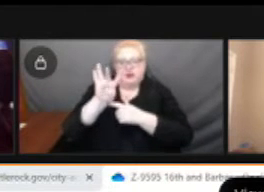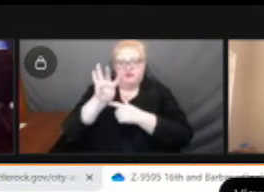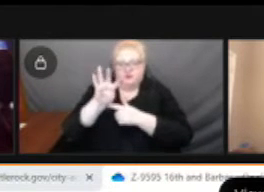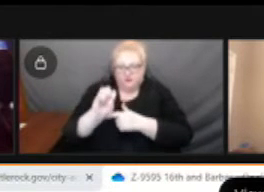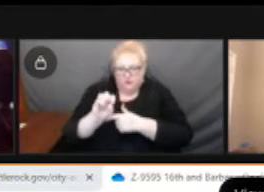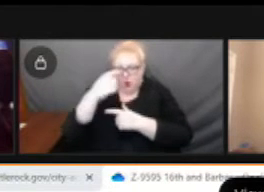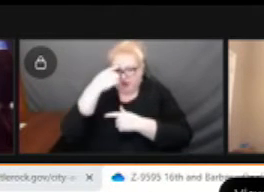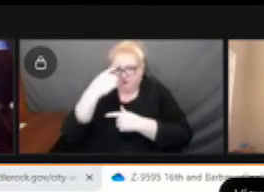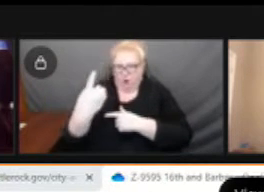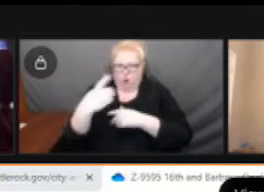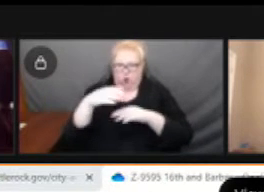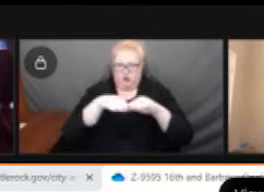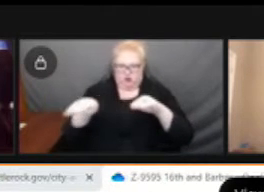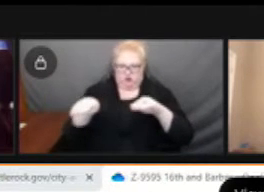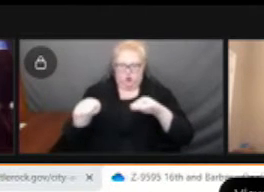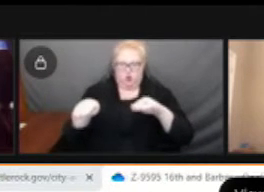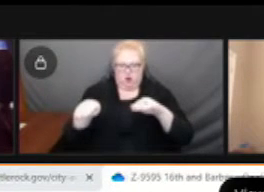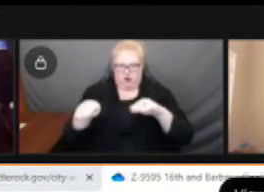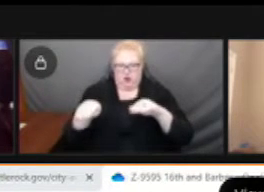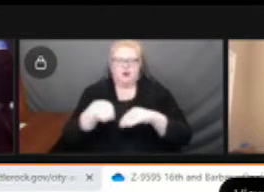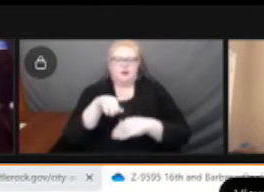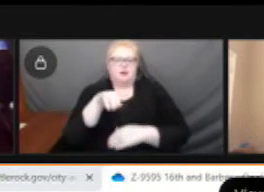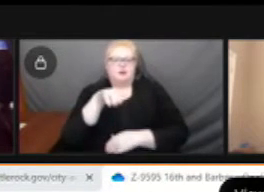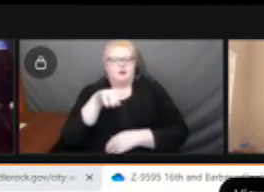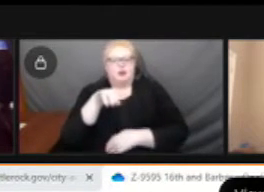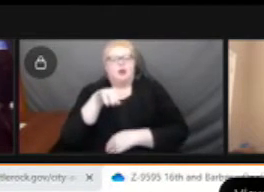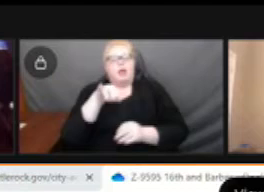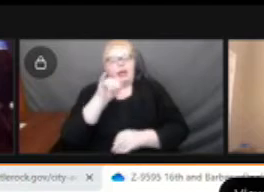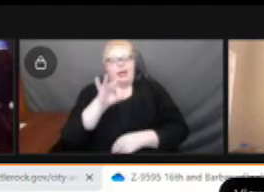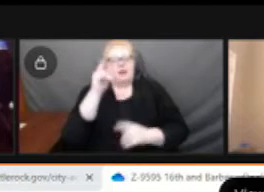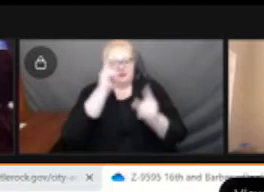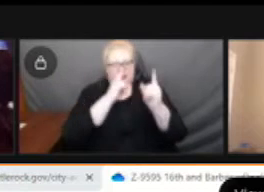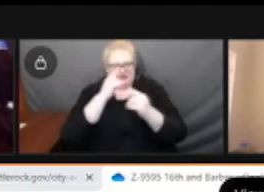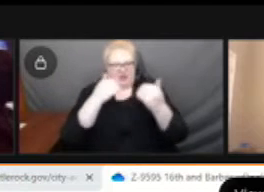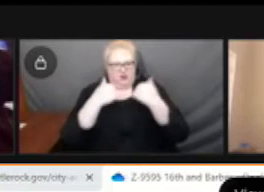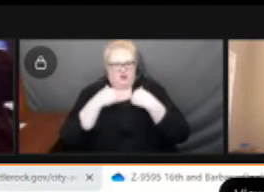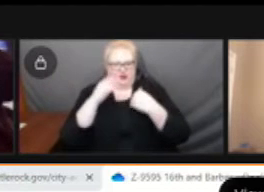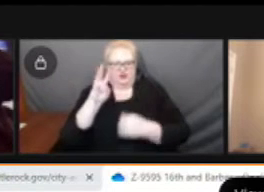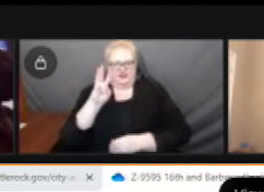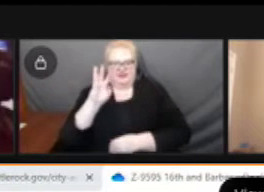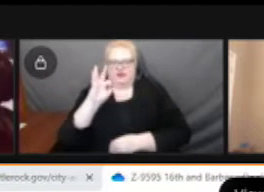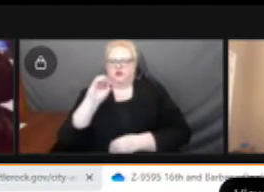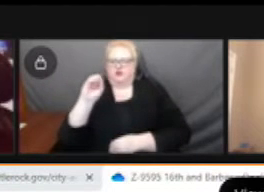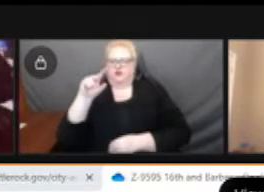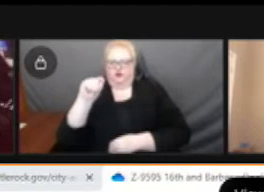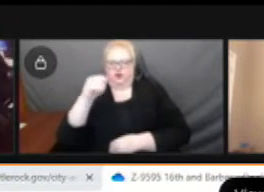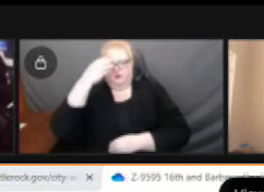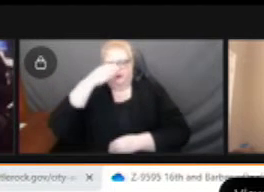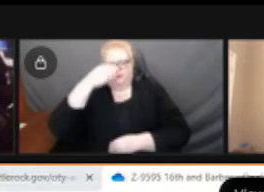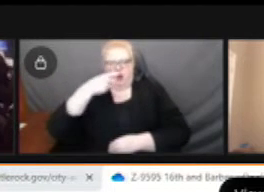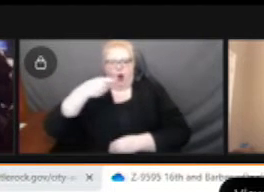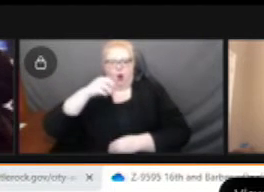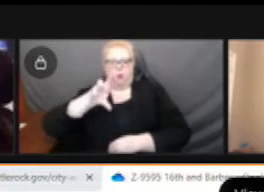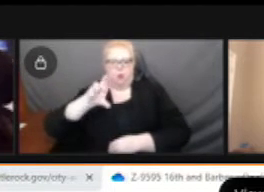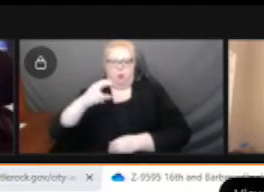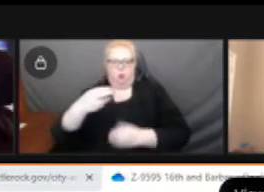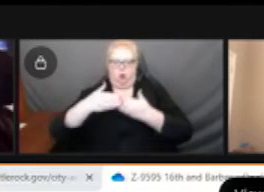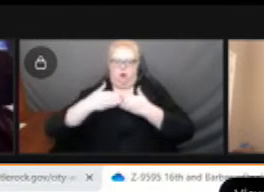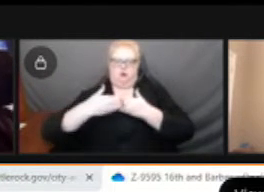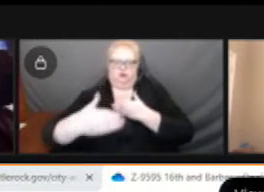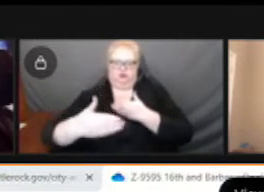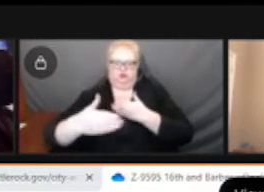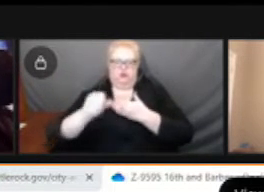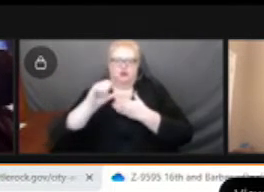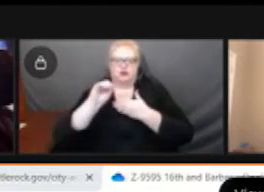1-story. Sure. But if you consider there's a 6-foot front porch on the front, and then, so the heated and air